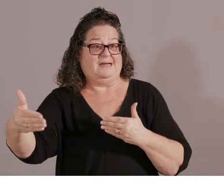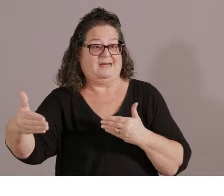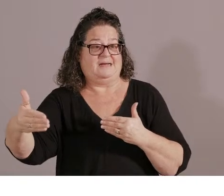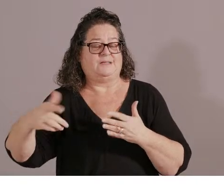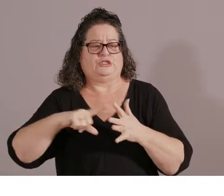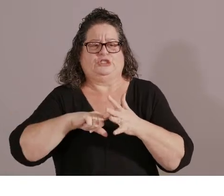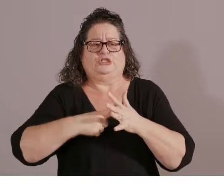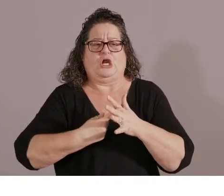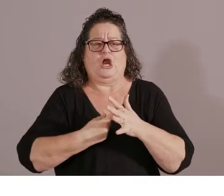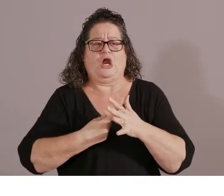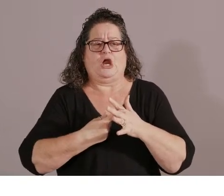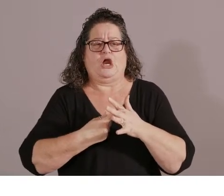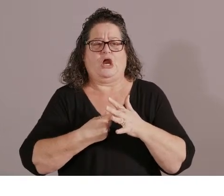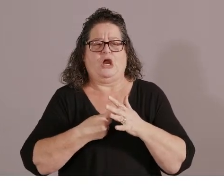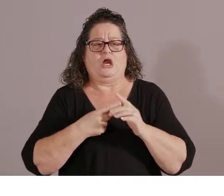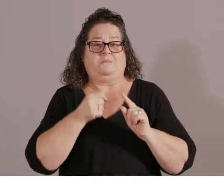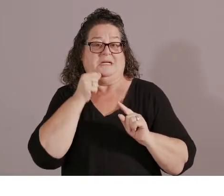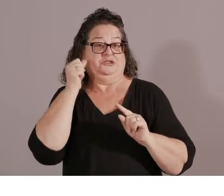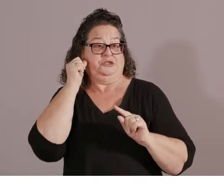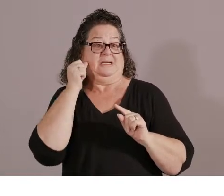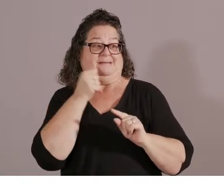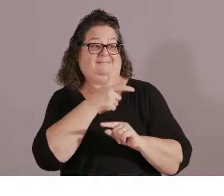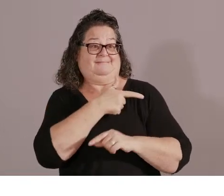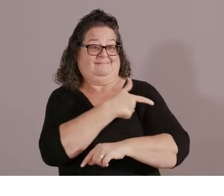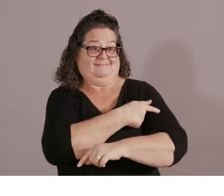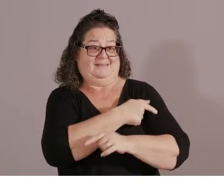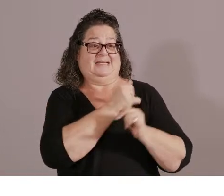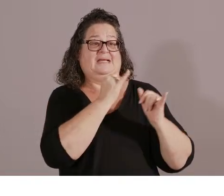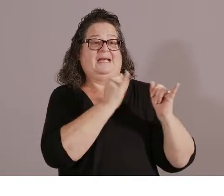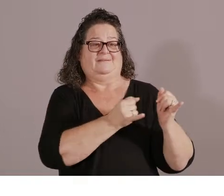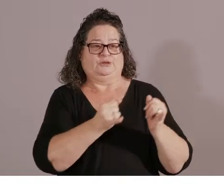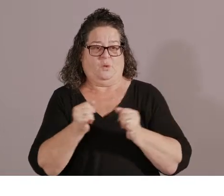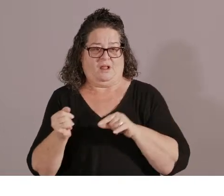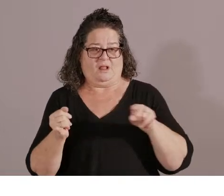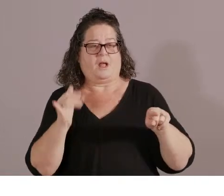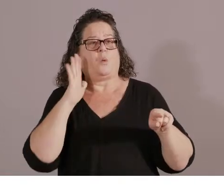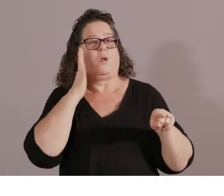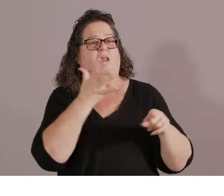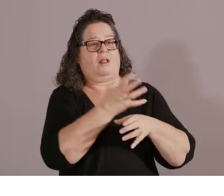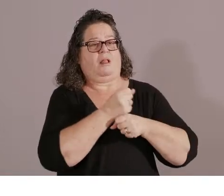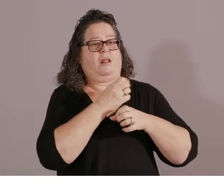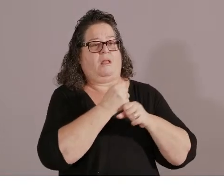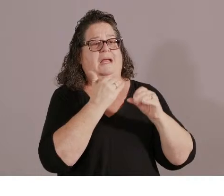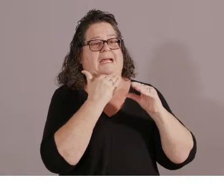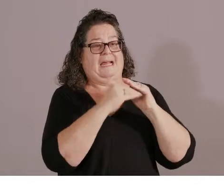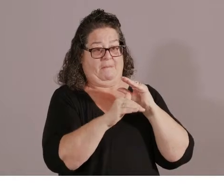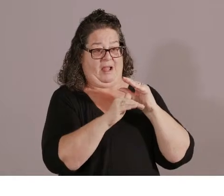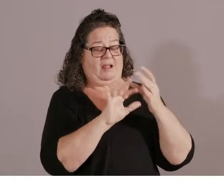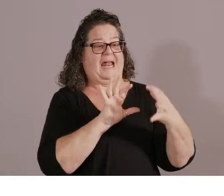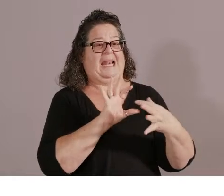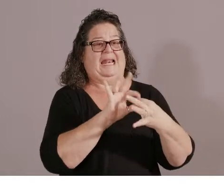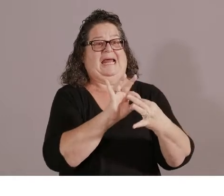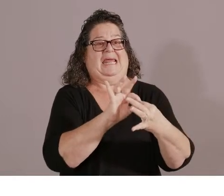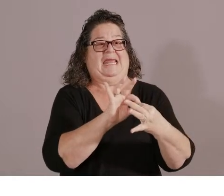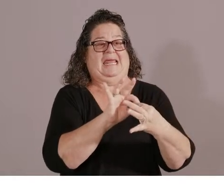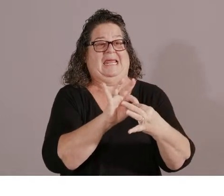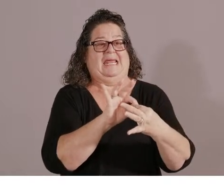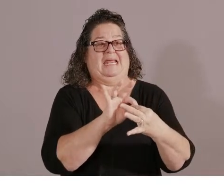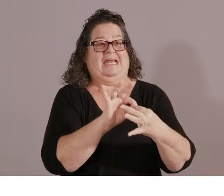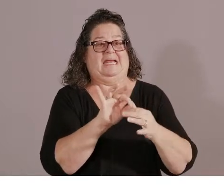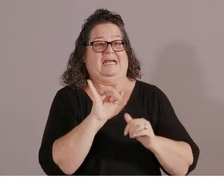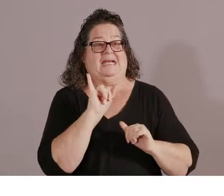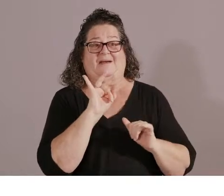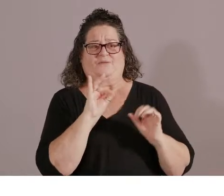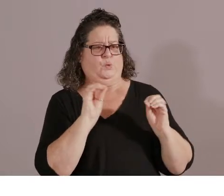vaccine clinic, individuals should receive an email with a link. If we don't have an email address